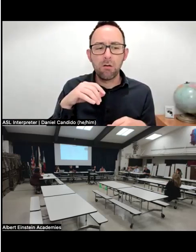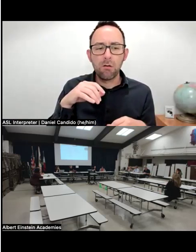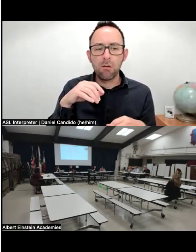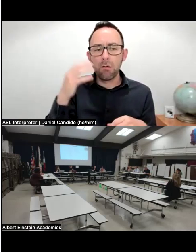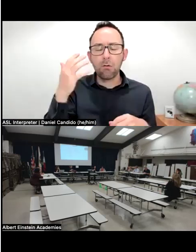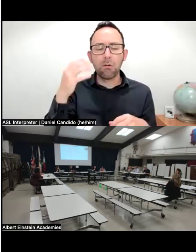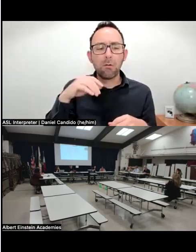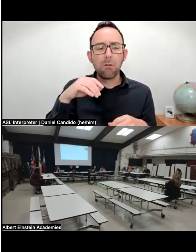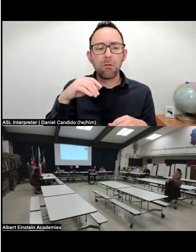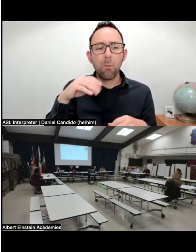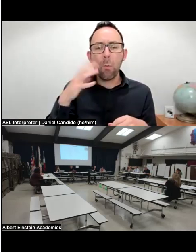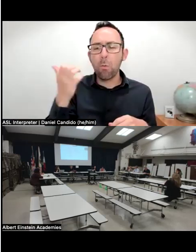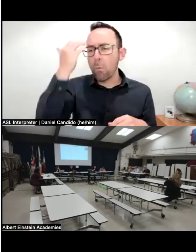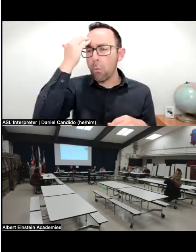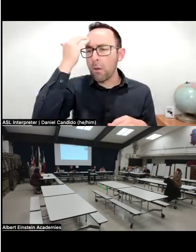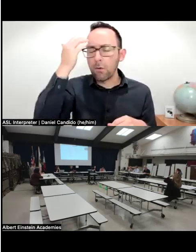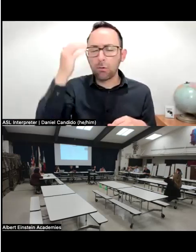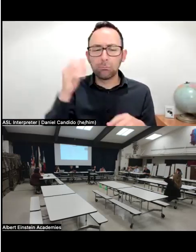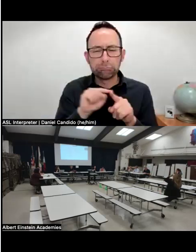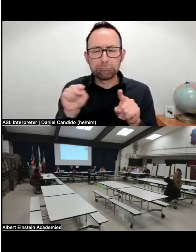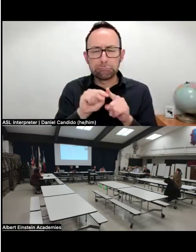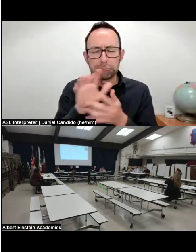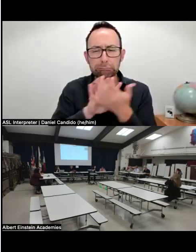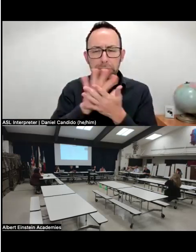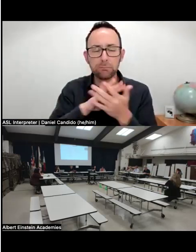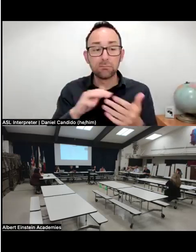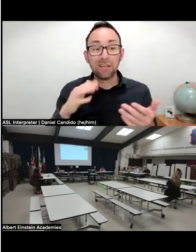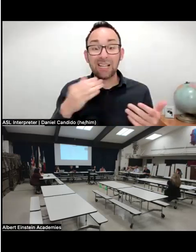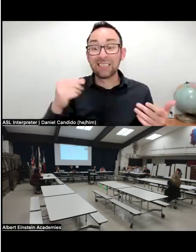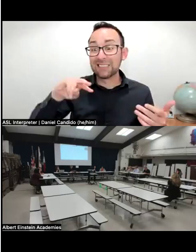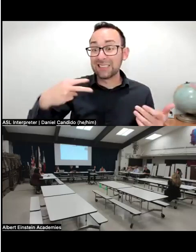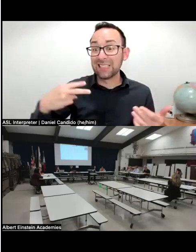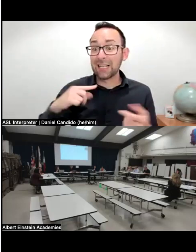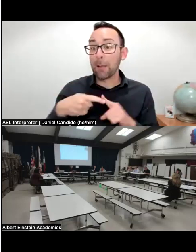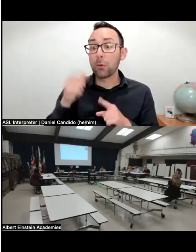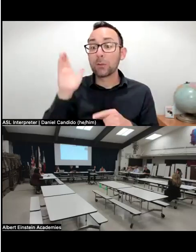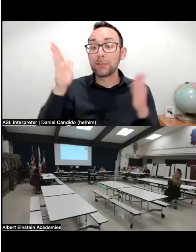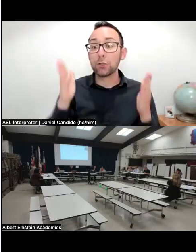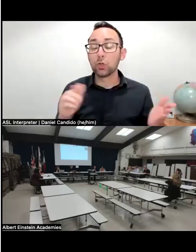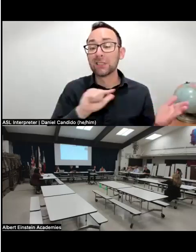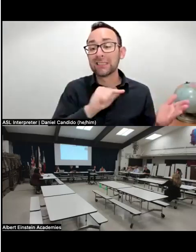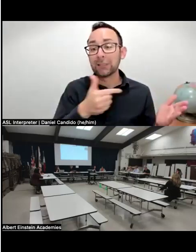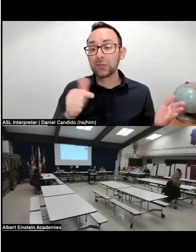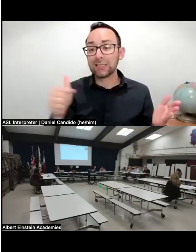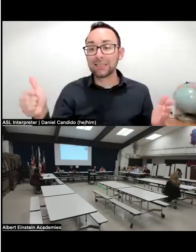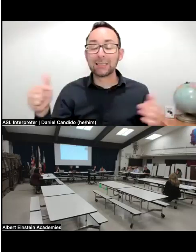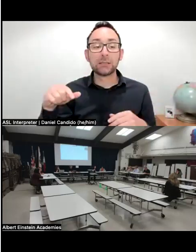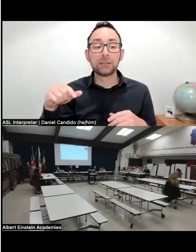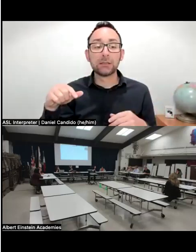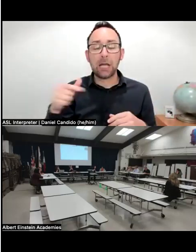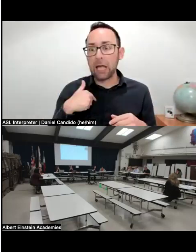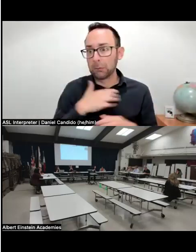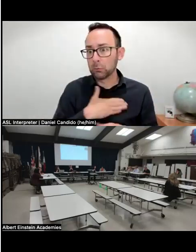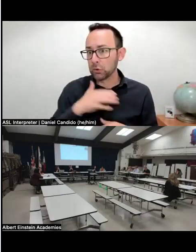Absolutely. There's that. And then second, about the speaker series, I really appreciate how Matt lifted up our own